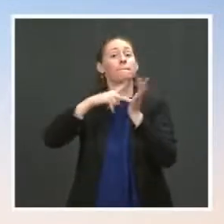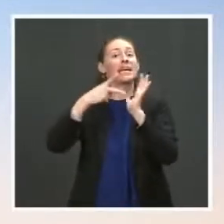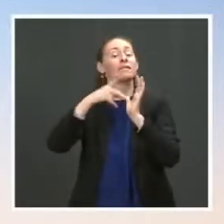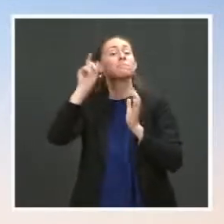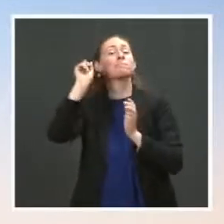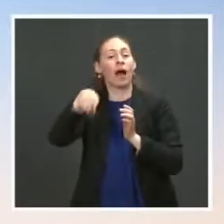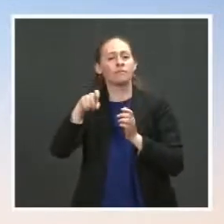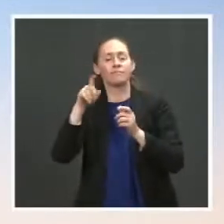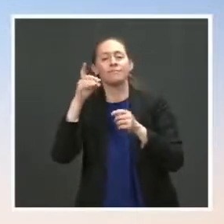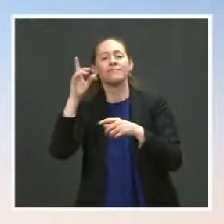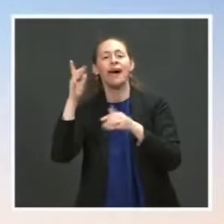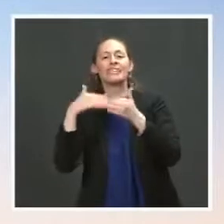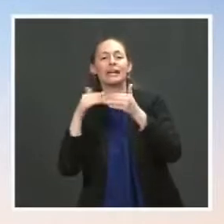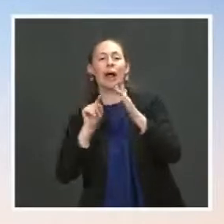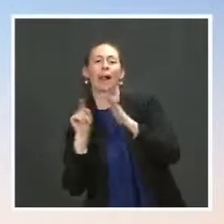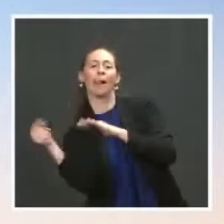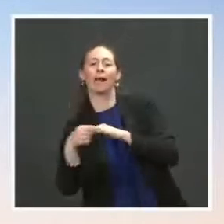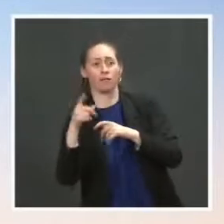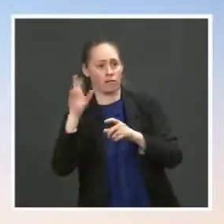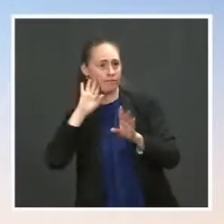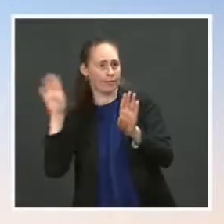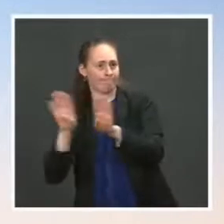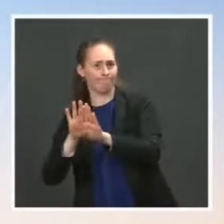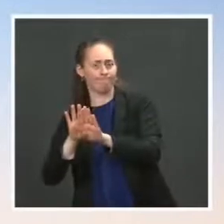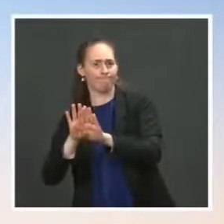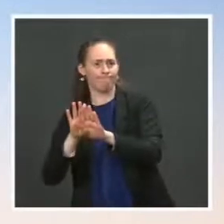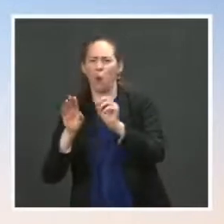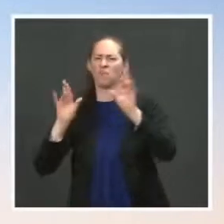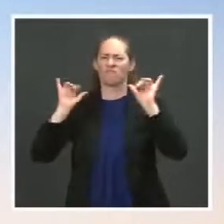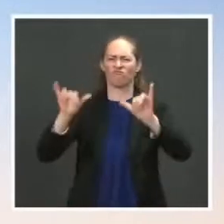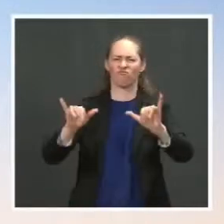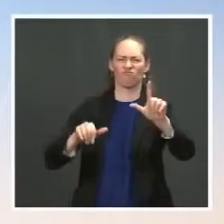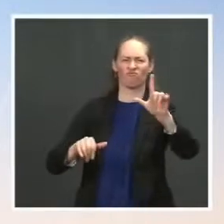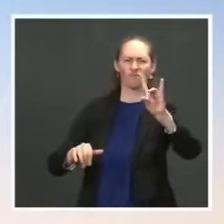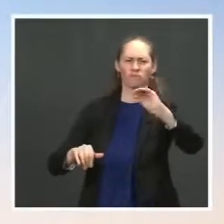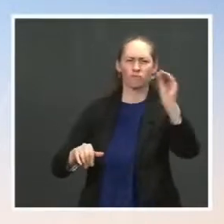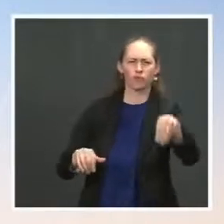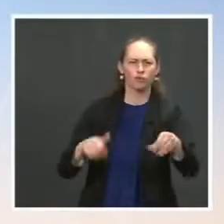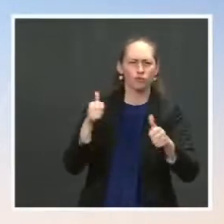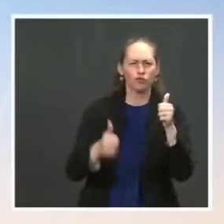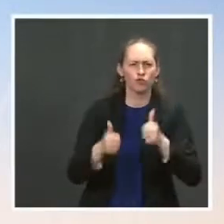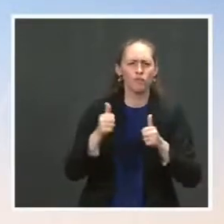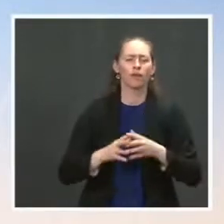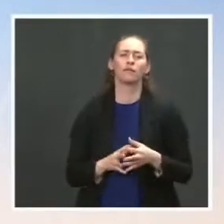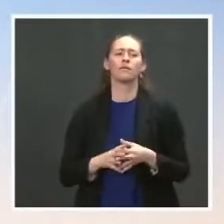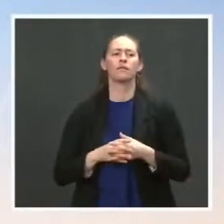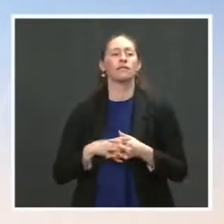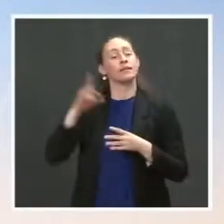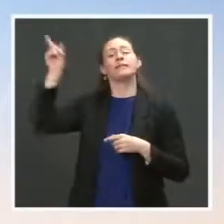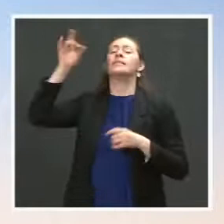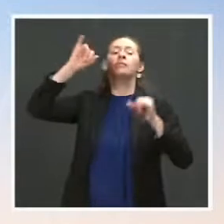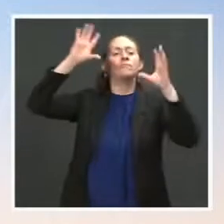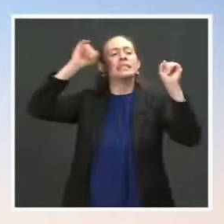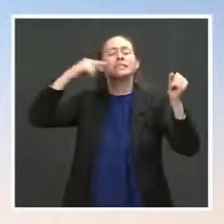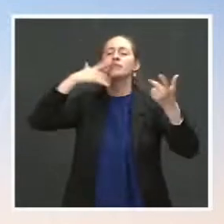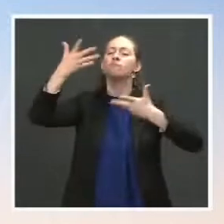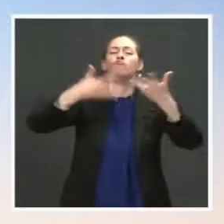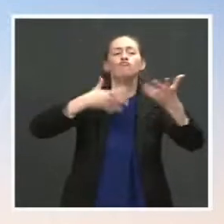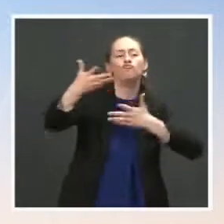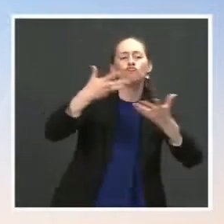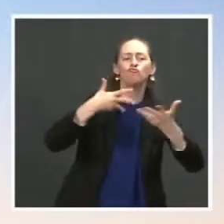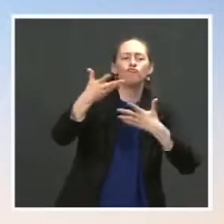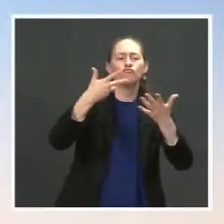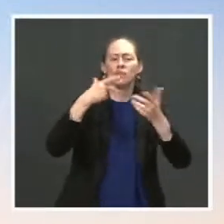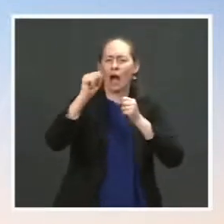are dead set on. Well, we've heard the president say that this is going to be a process of negotiation, that we're going to take ideas on board, that there's going to